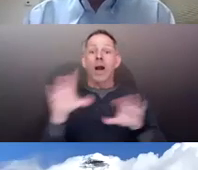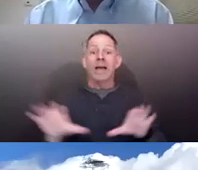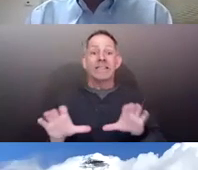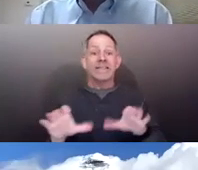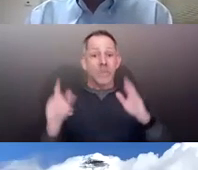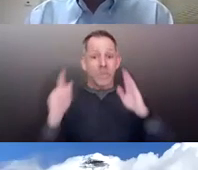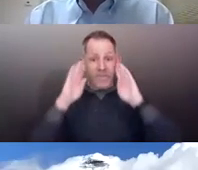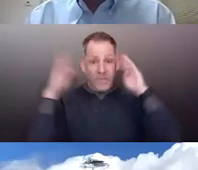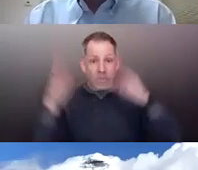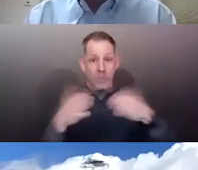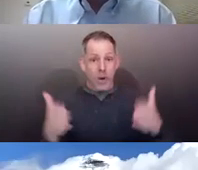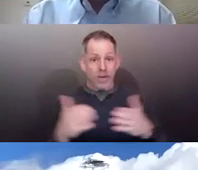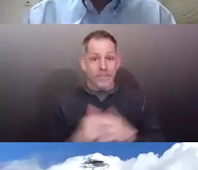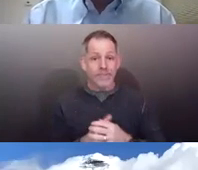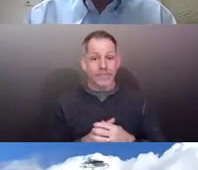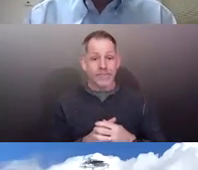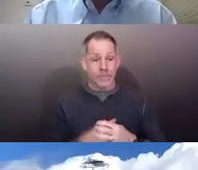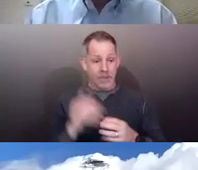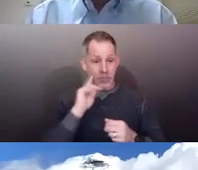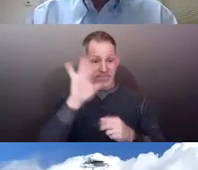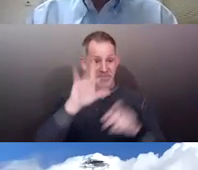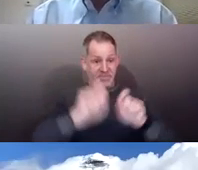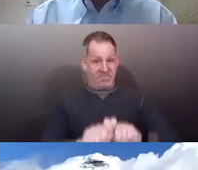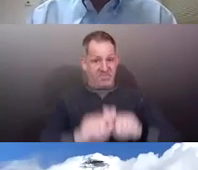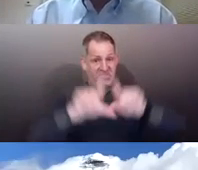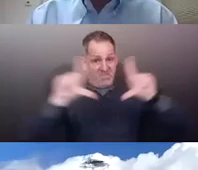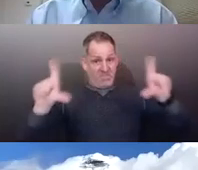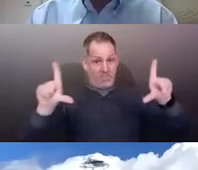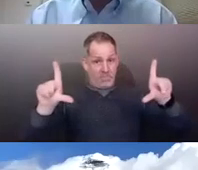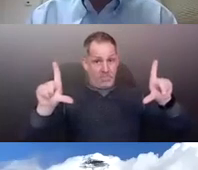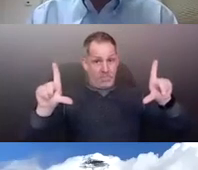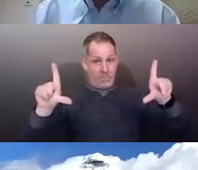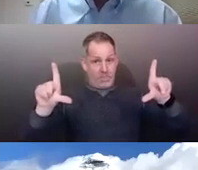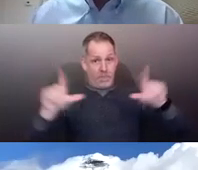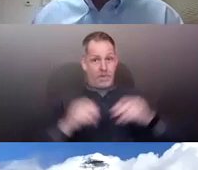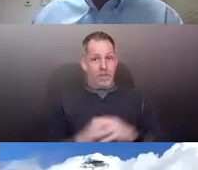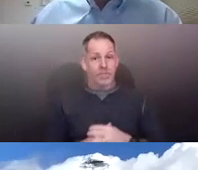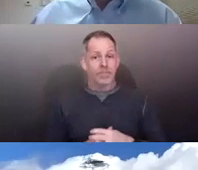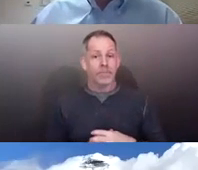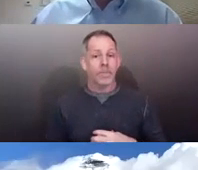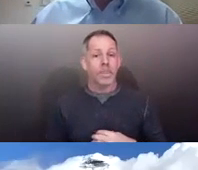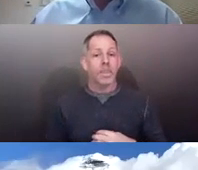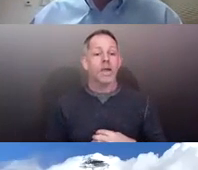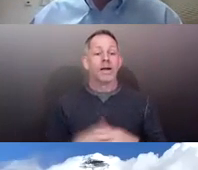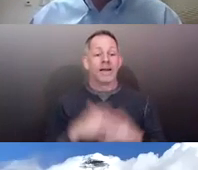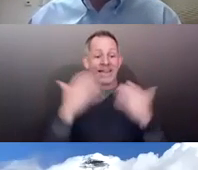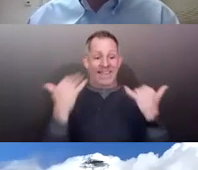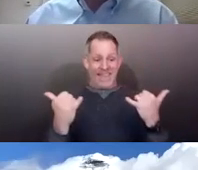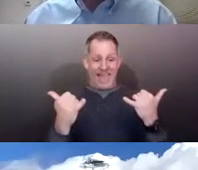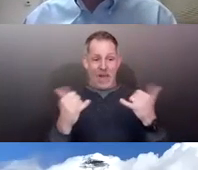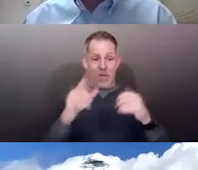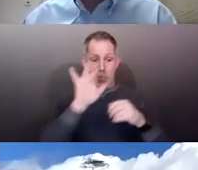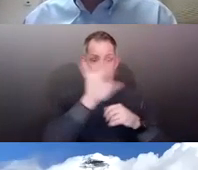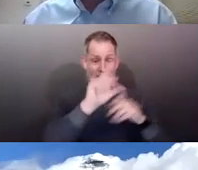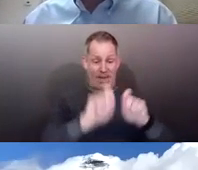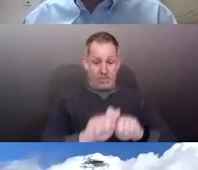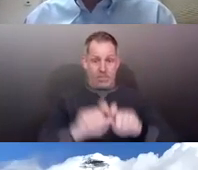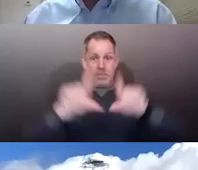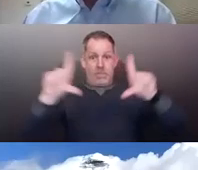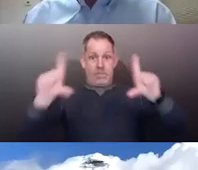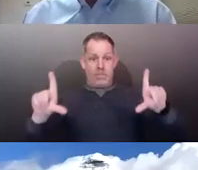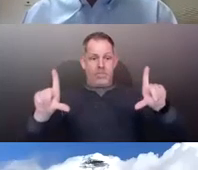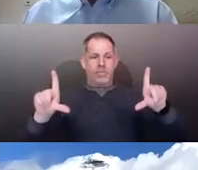if you click on that one, that takes you through to our data page. And those 3 icons